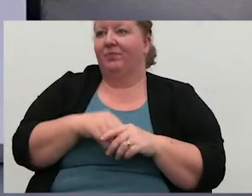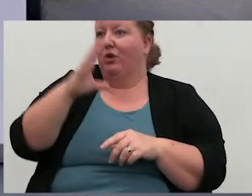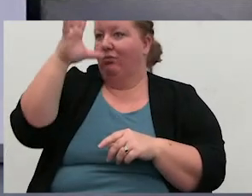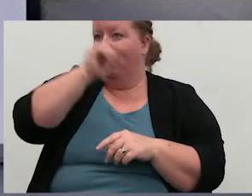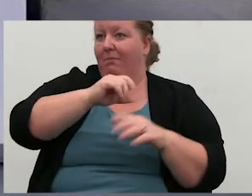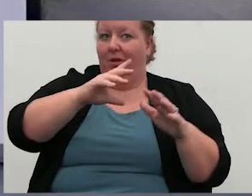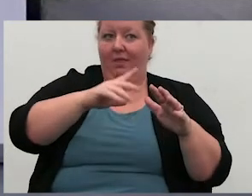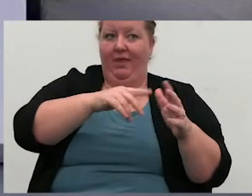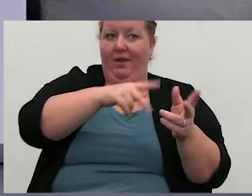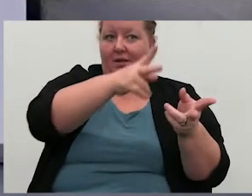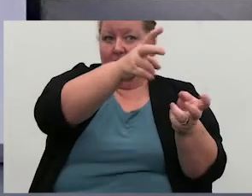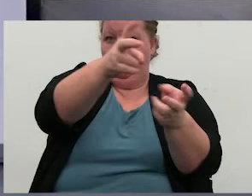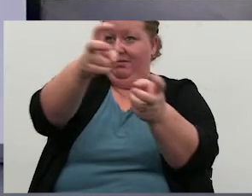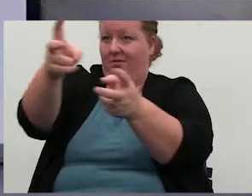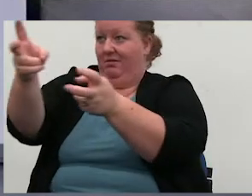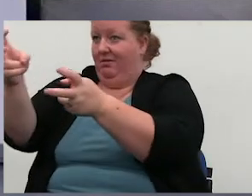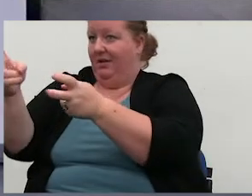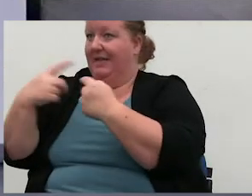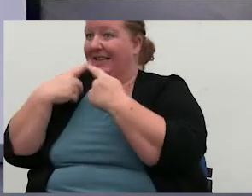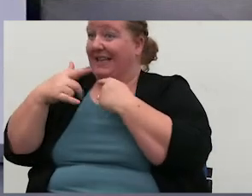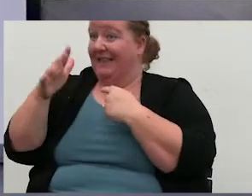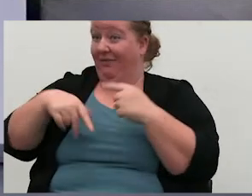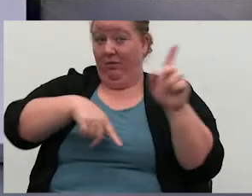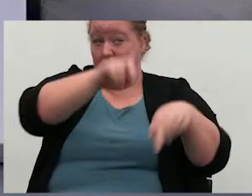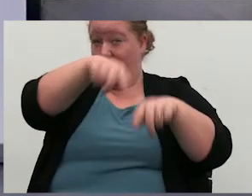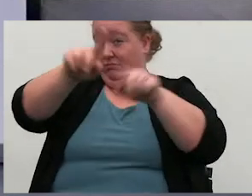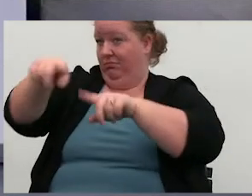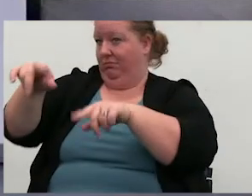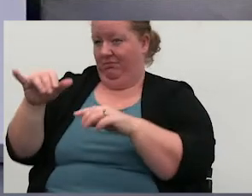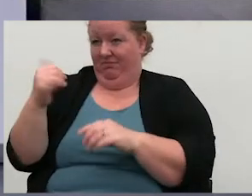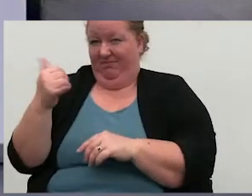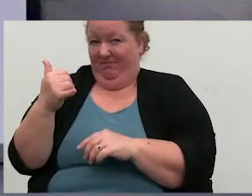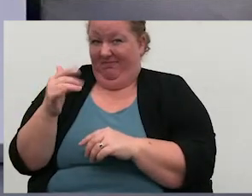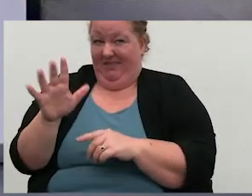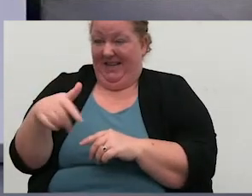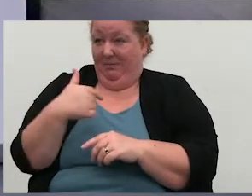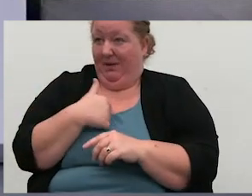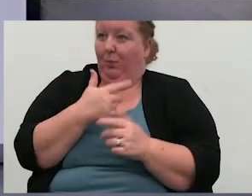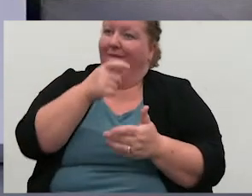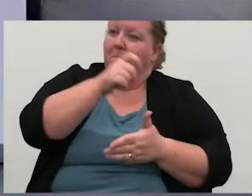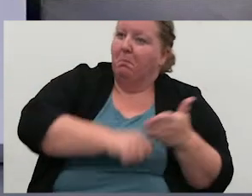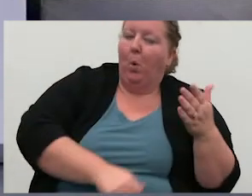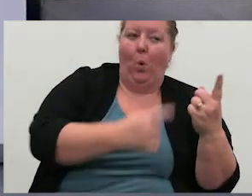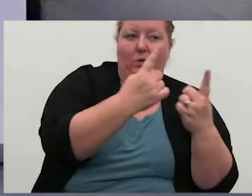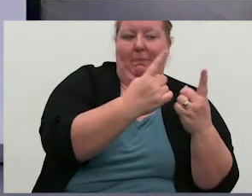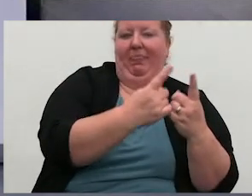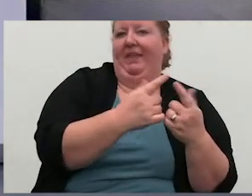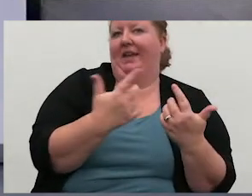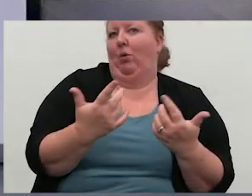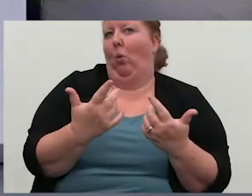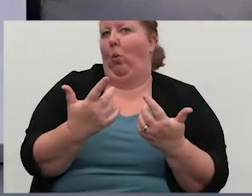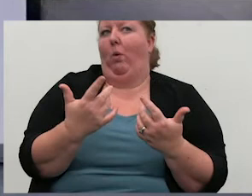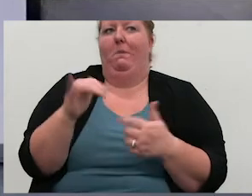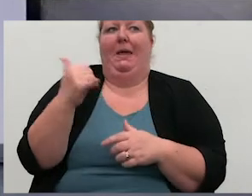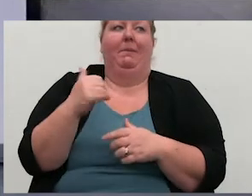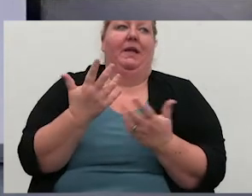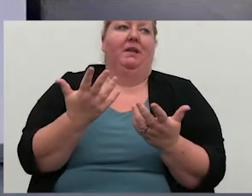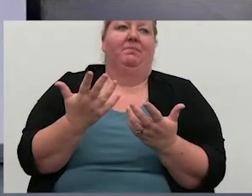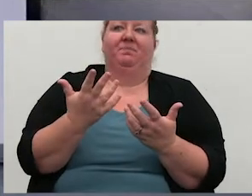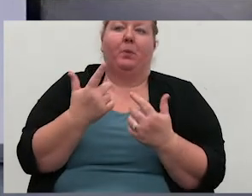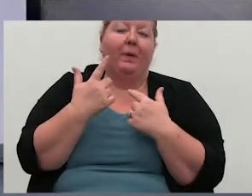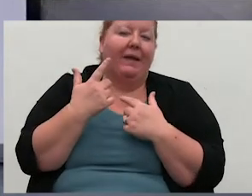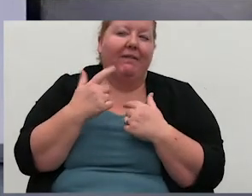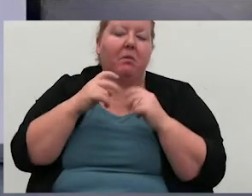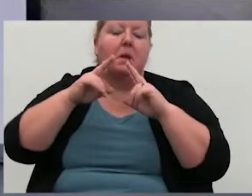data from different databases. So they have things that maybe stuff that we've bought before, maybe things that we've